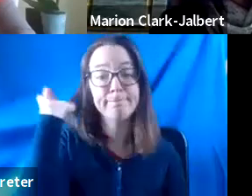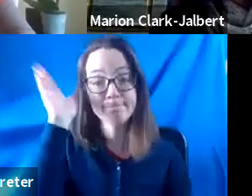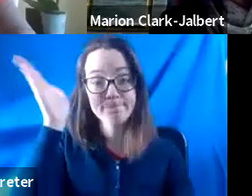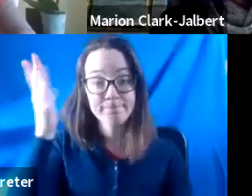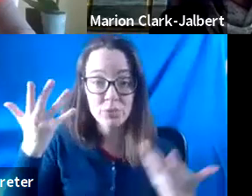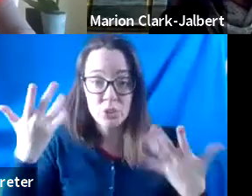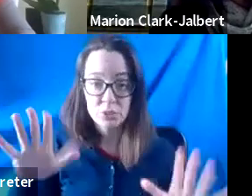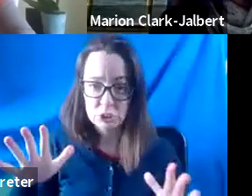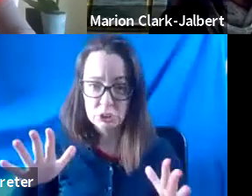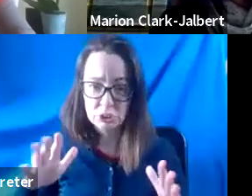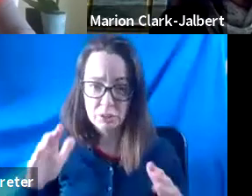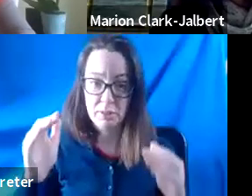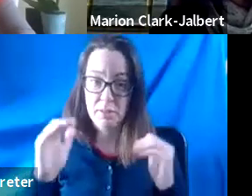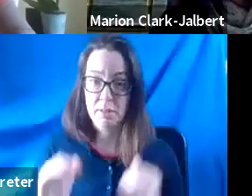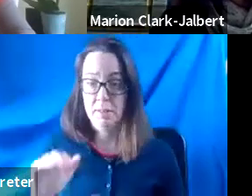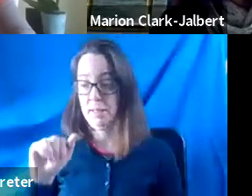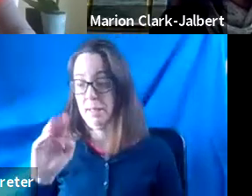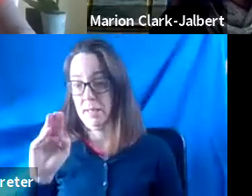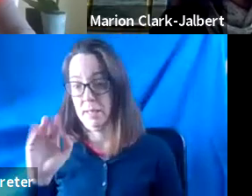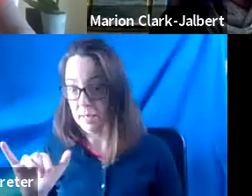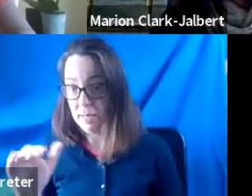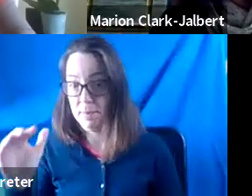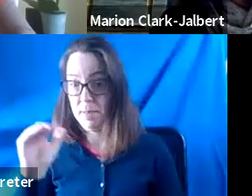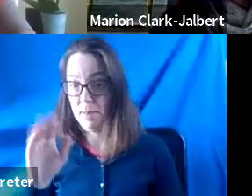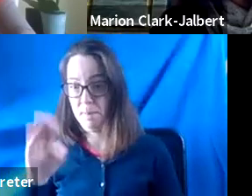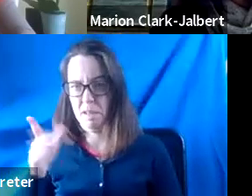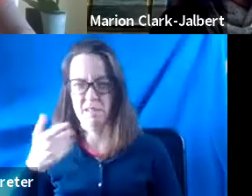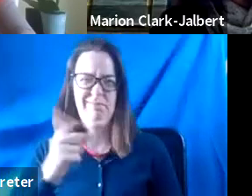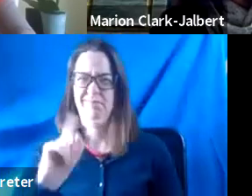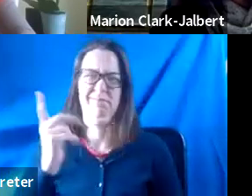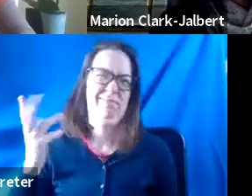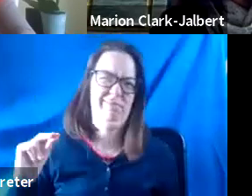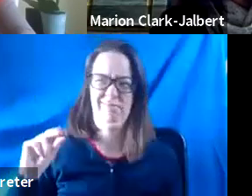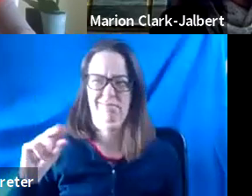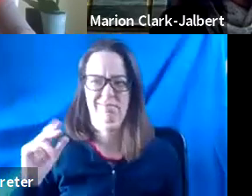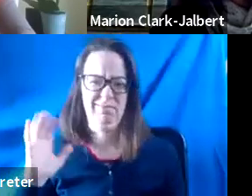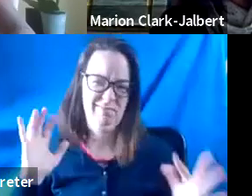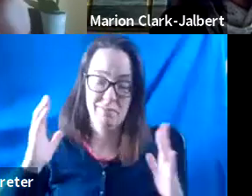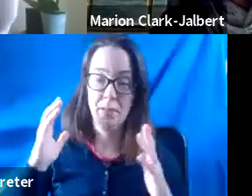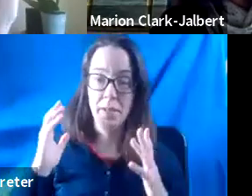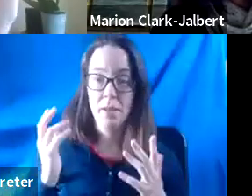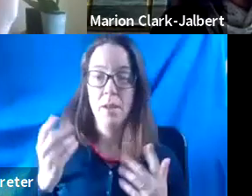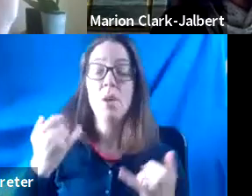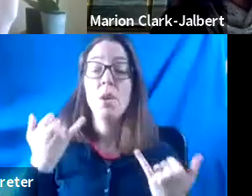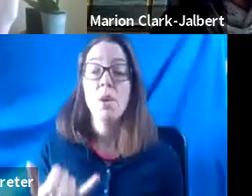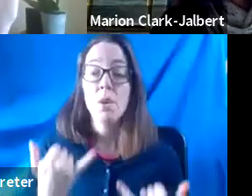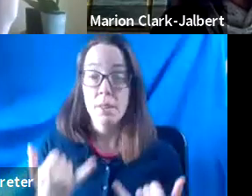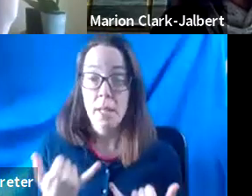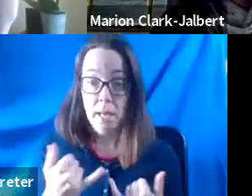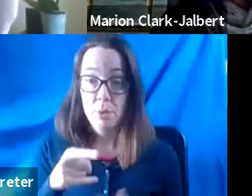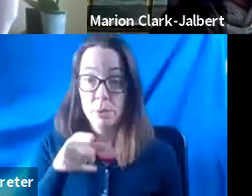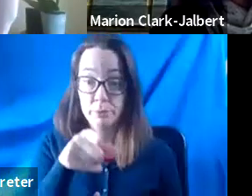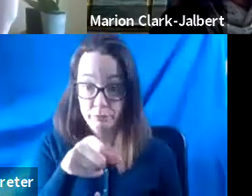Bob. Okay, you're in the group. You and your group can decide what's your role. Are you a facilitator?